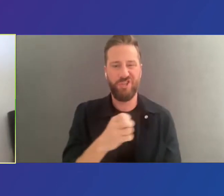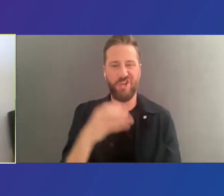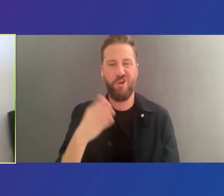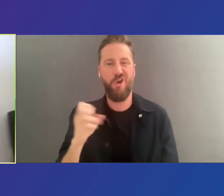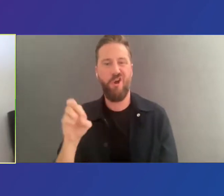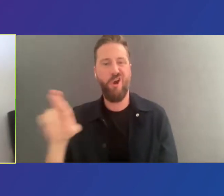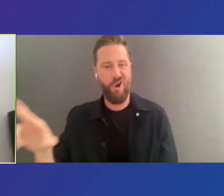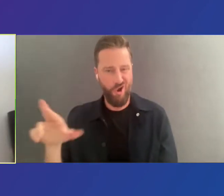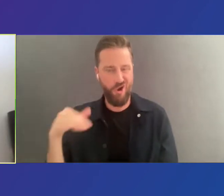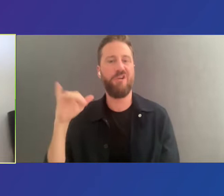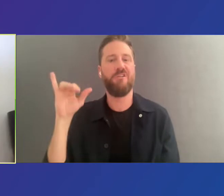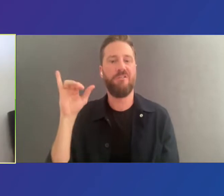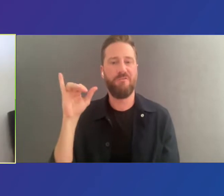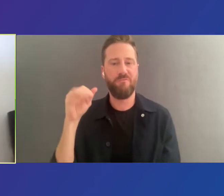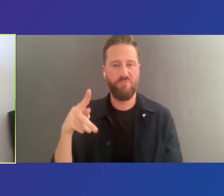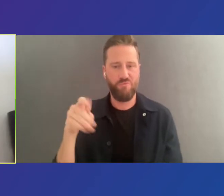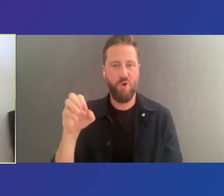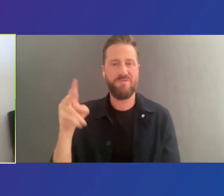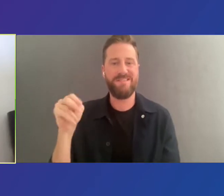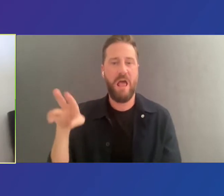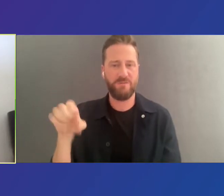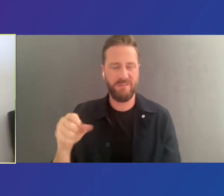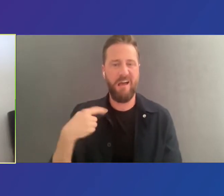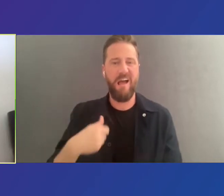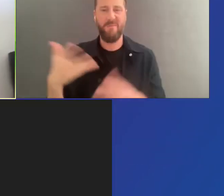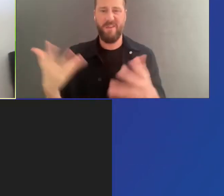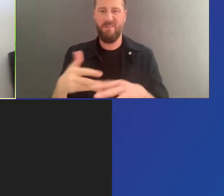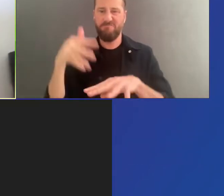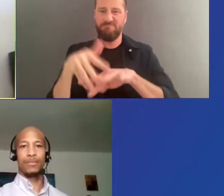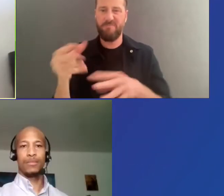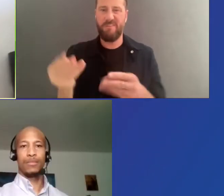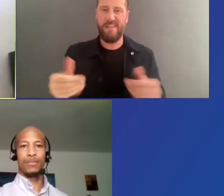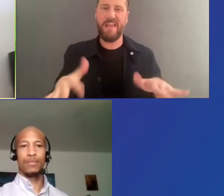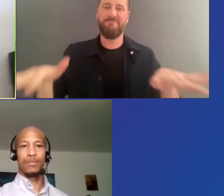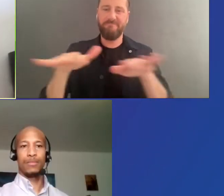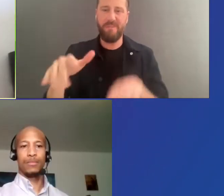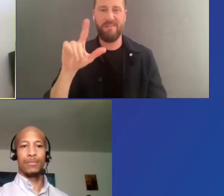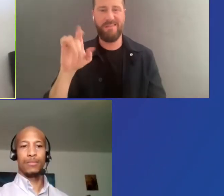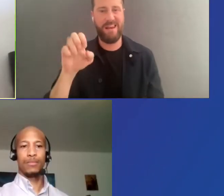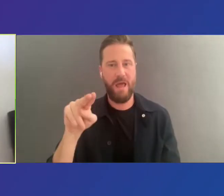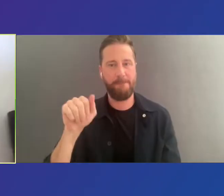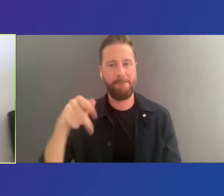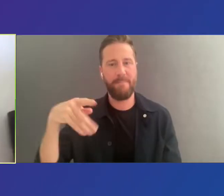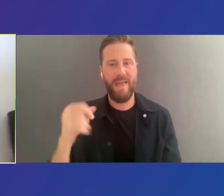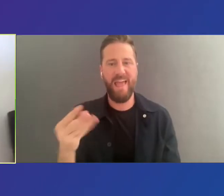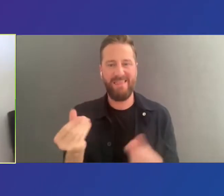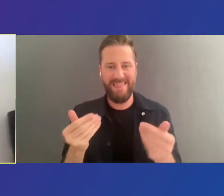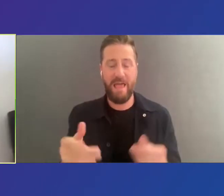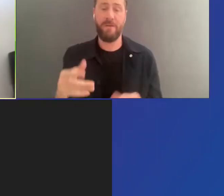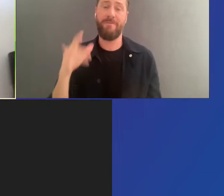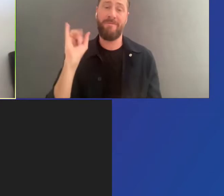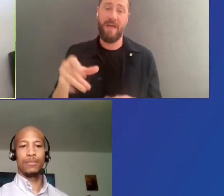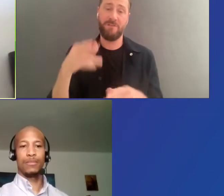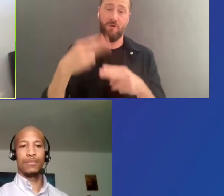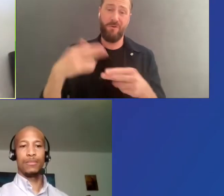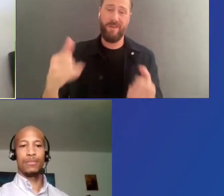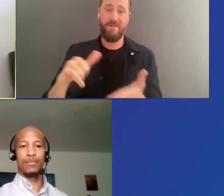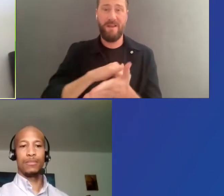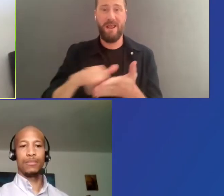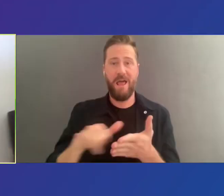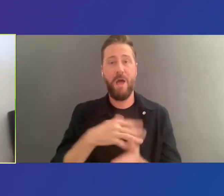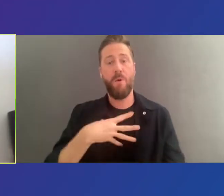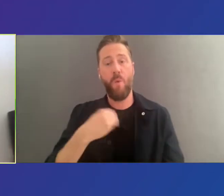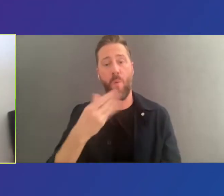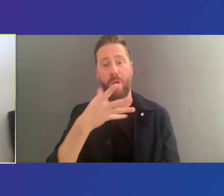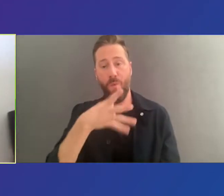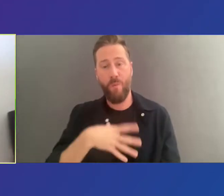Wappinger, Muncie, Lenape land, also known as Manhattan. I am a white woman with brown curly hair, blue eyes, and I'm wearing clear